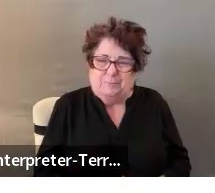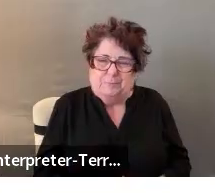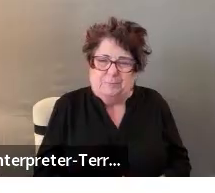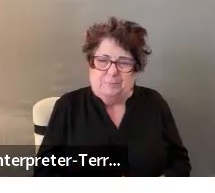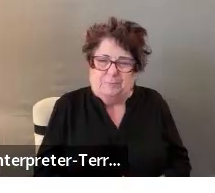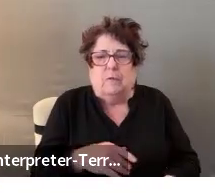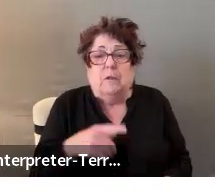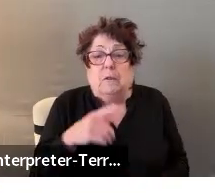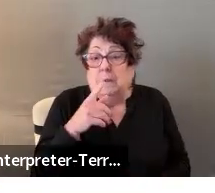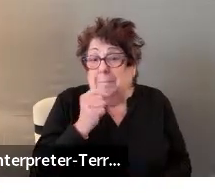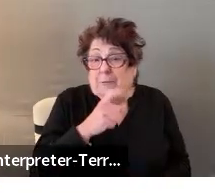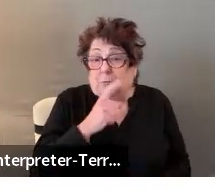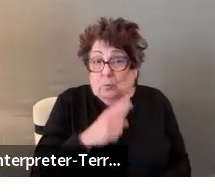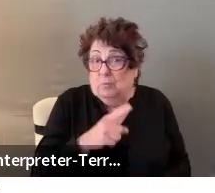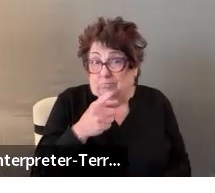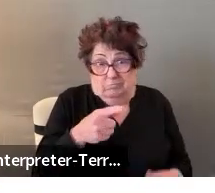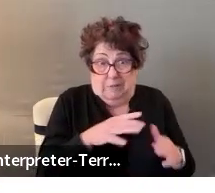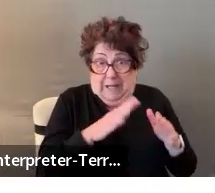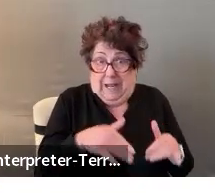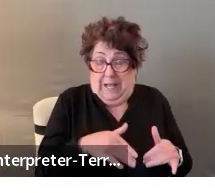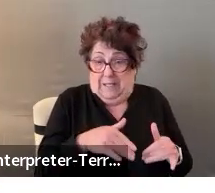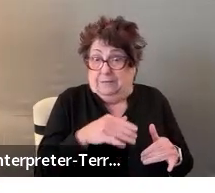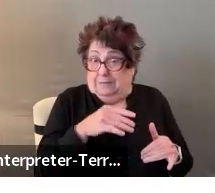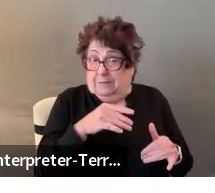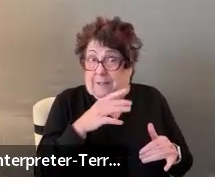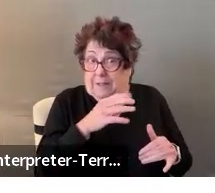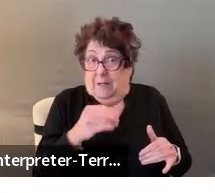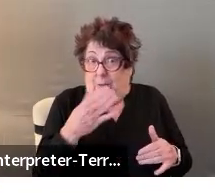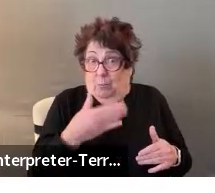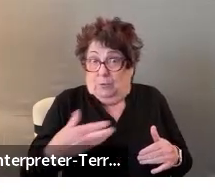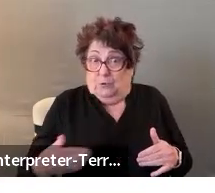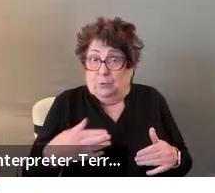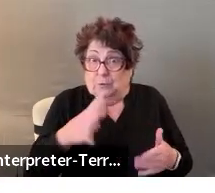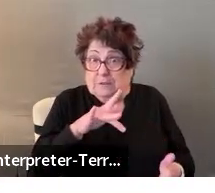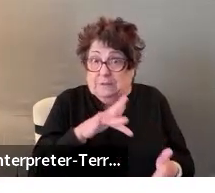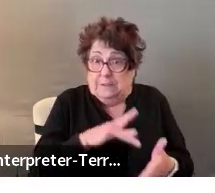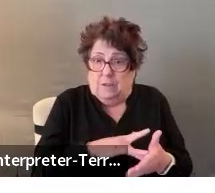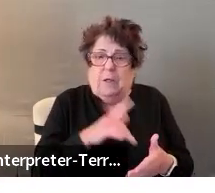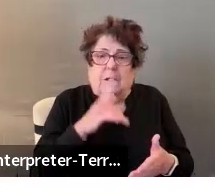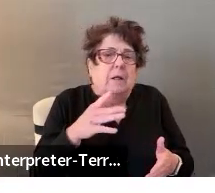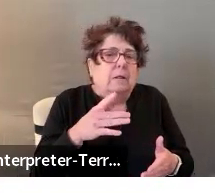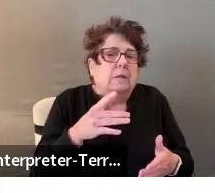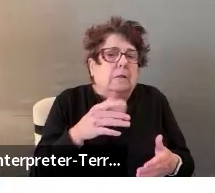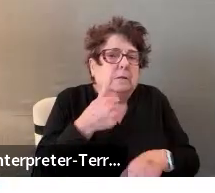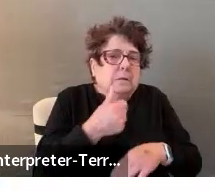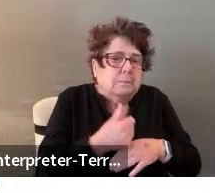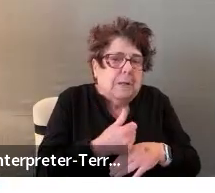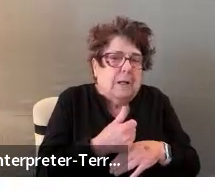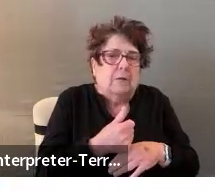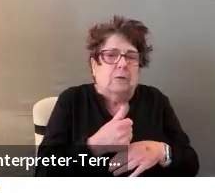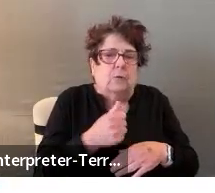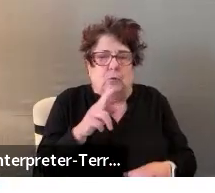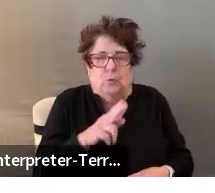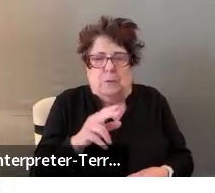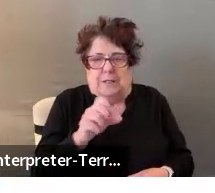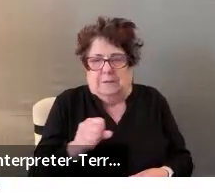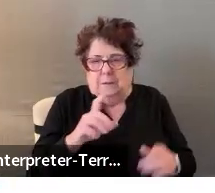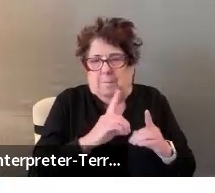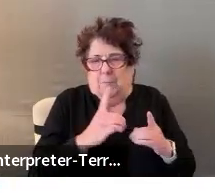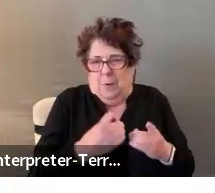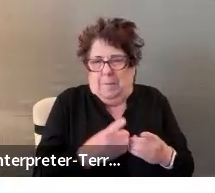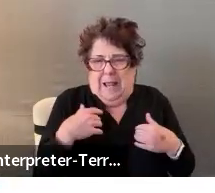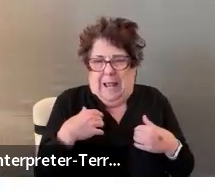Another helpful resource is the Housing and Services Resource Center. It was launched by the U.S. Departments of Health and